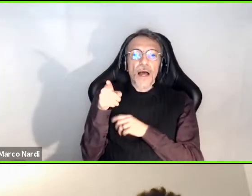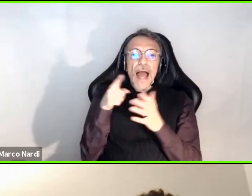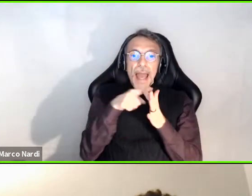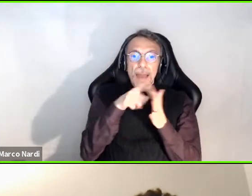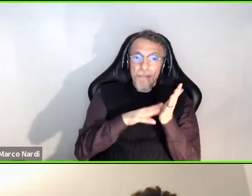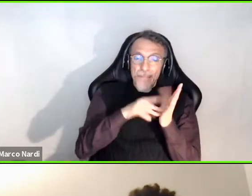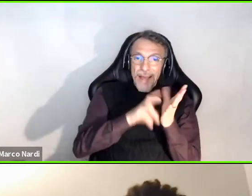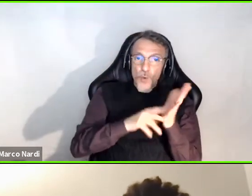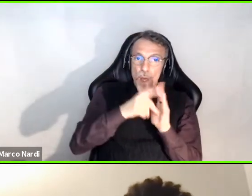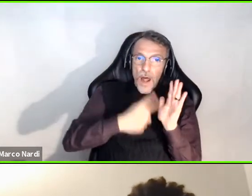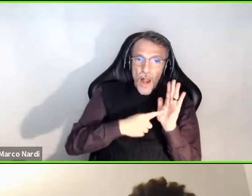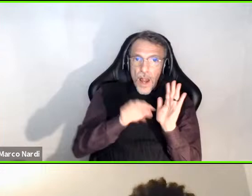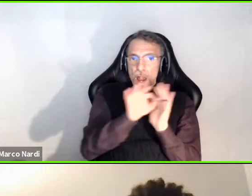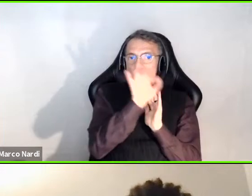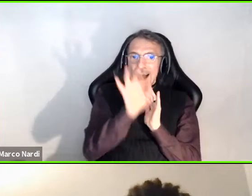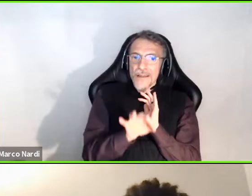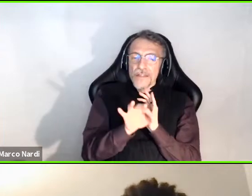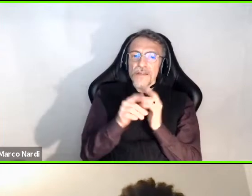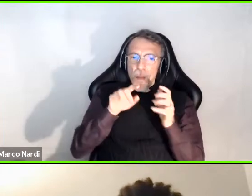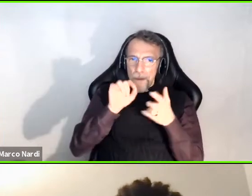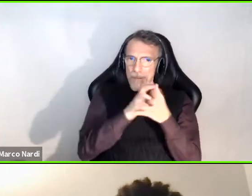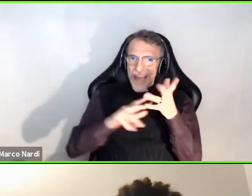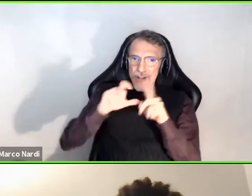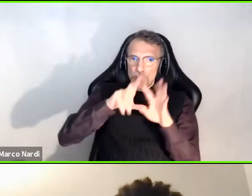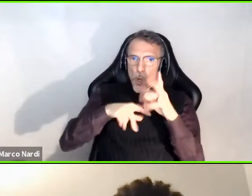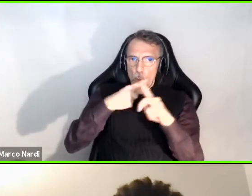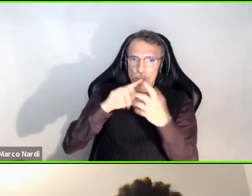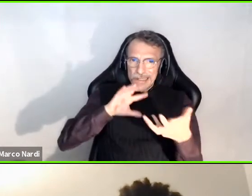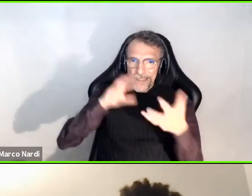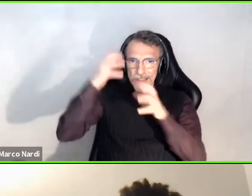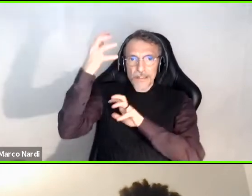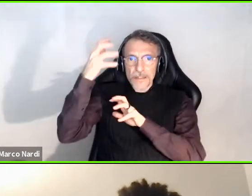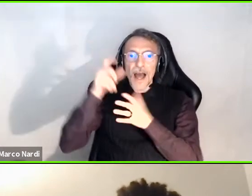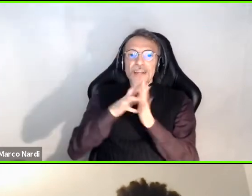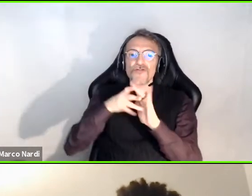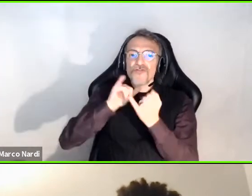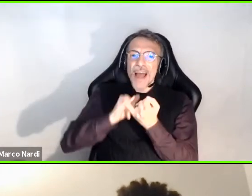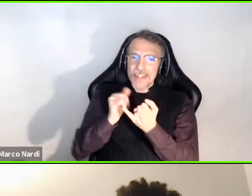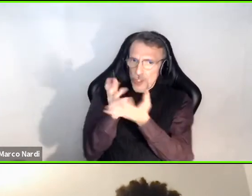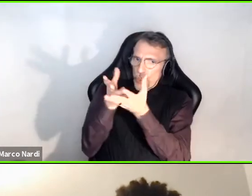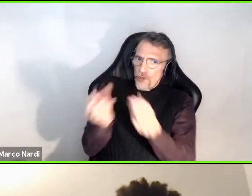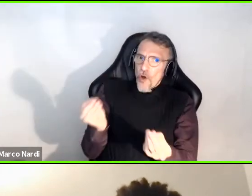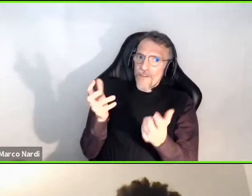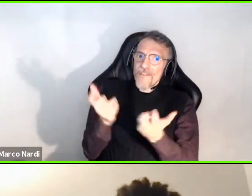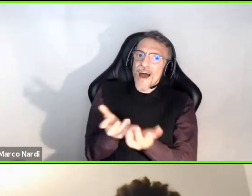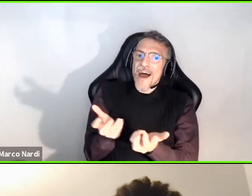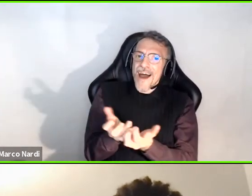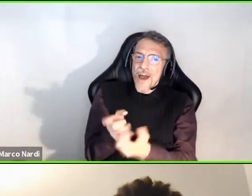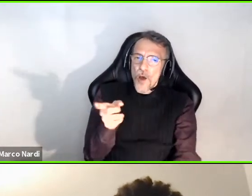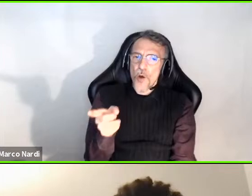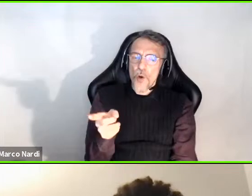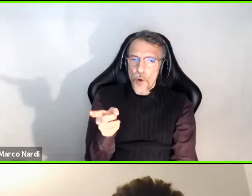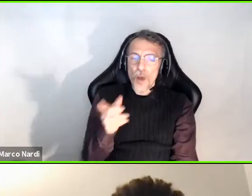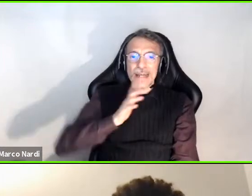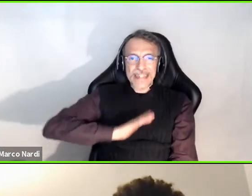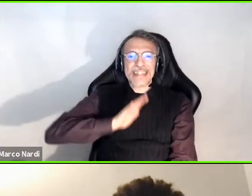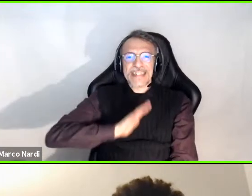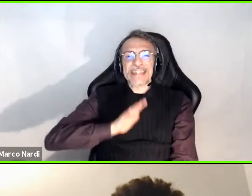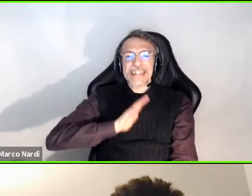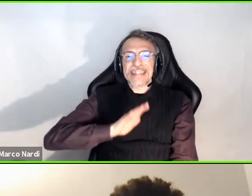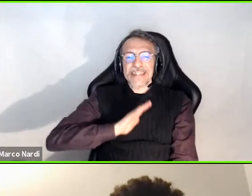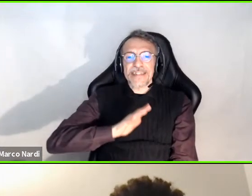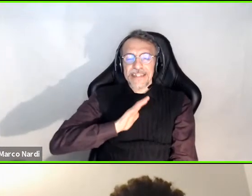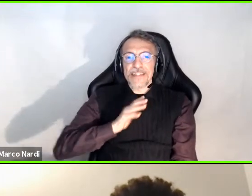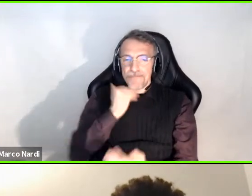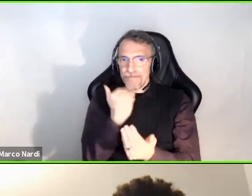asking, how do we resolve the paradox raised by Andreas, bearing in mind the need for enough